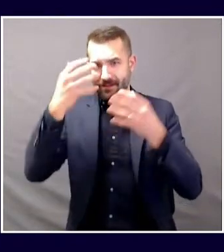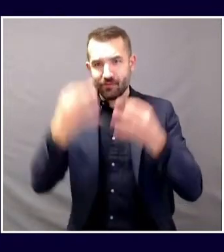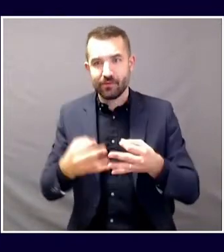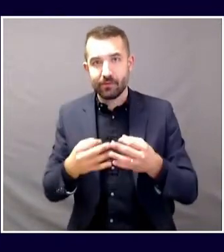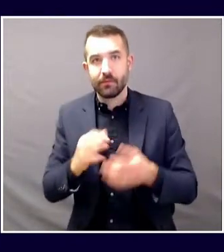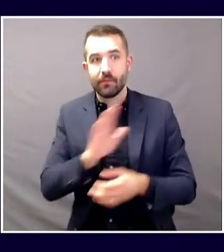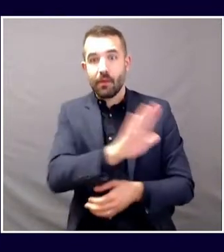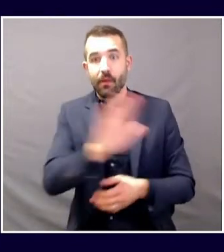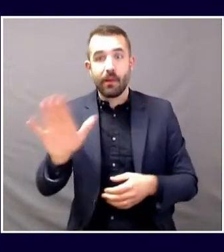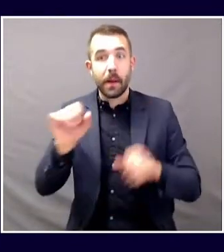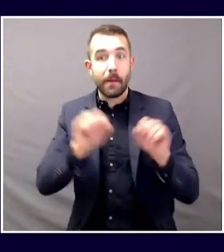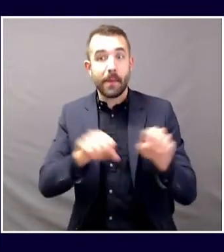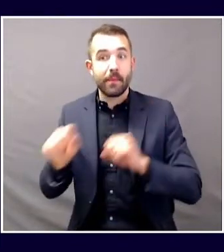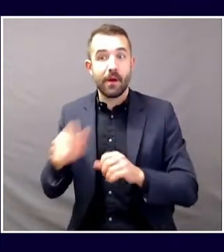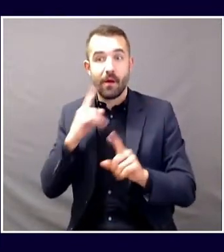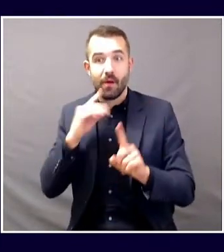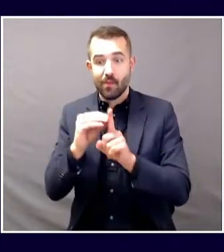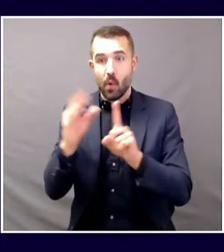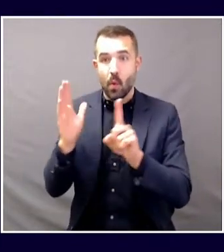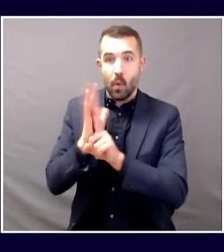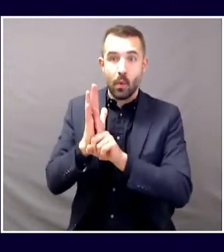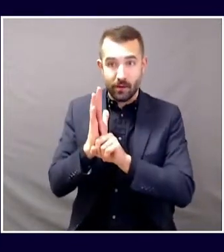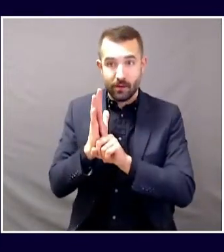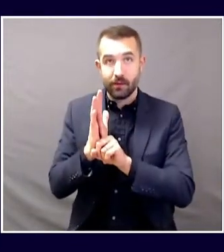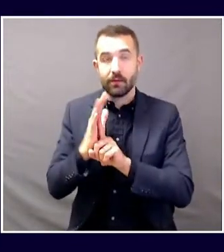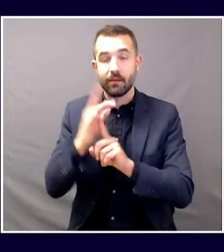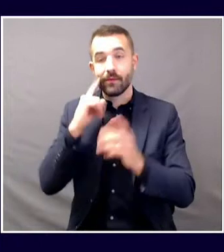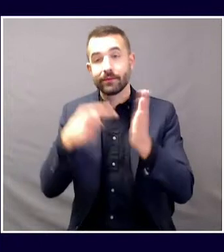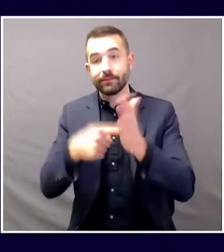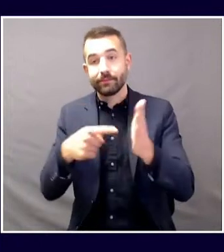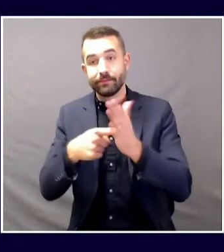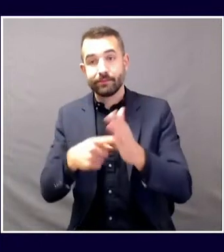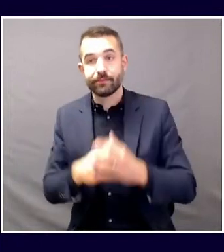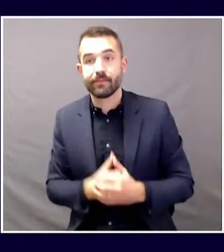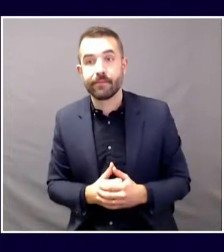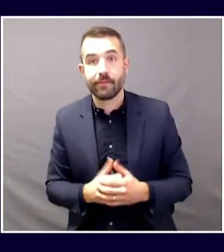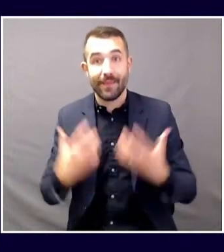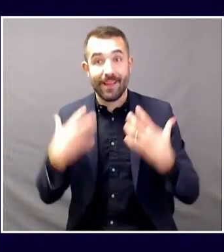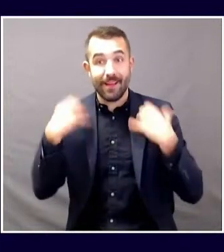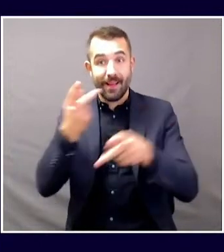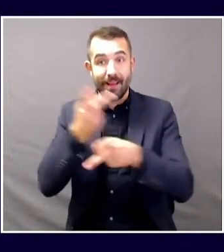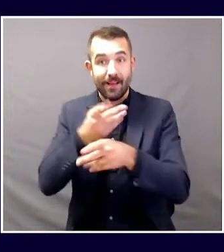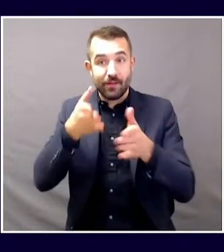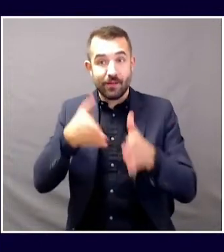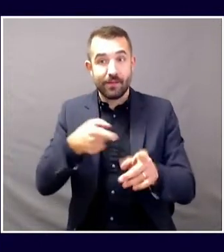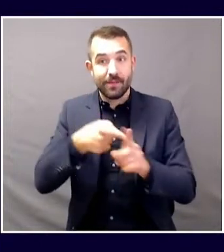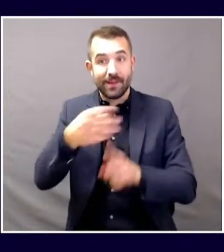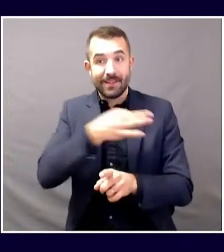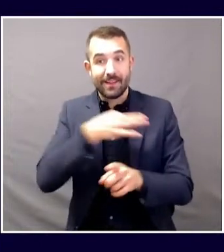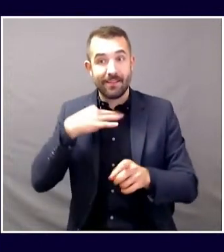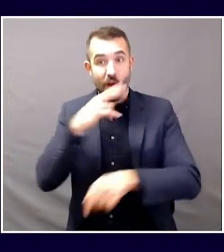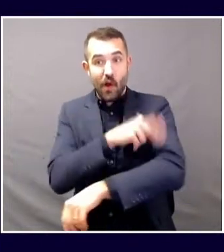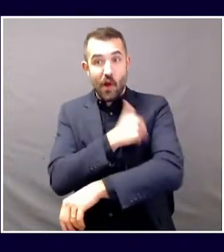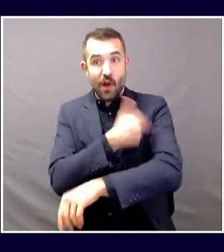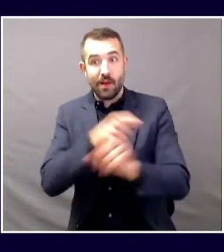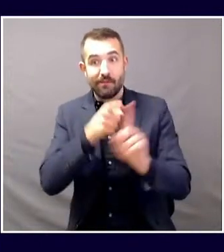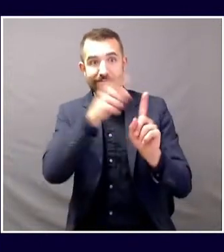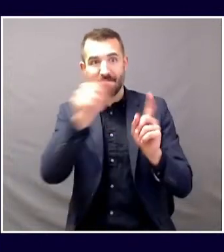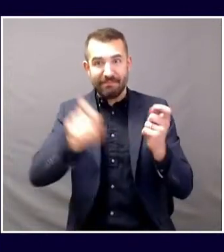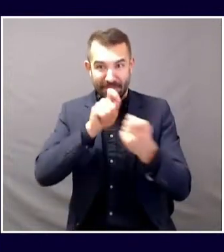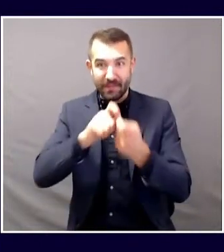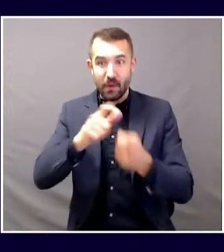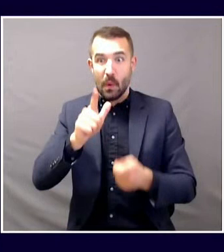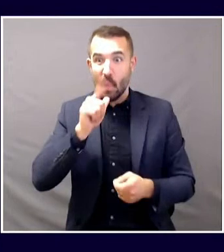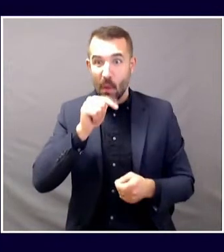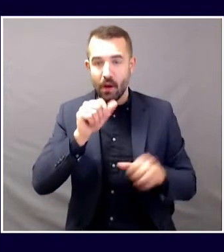for example, within healthcare workers, we're working with hospitals to refine this a bit more. But within that first category of